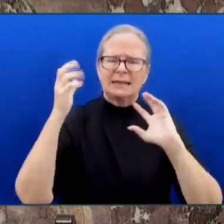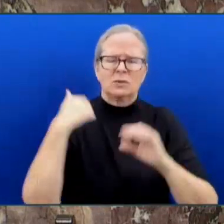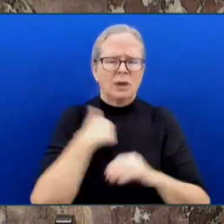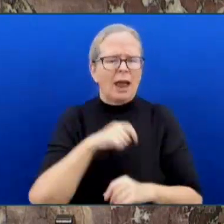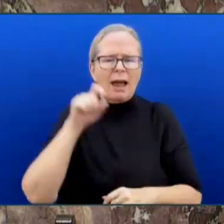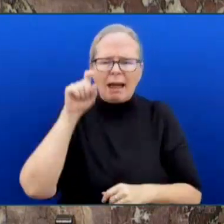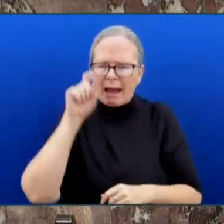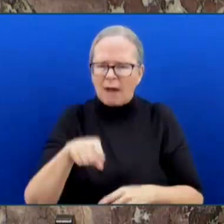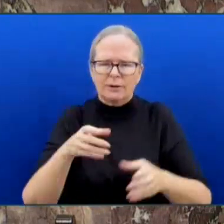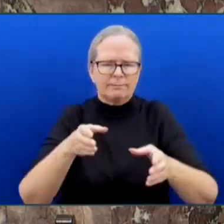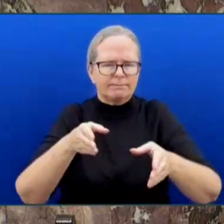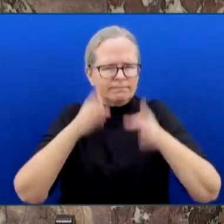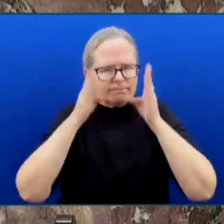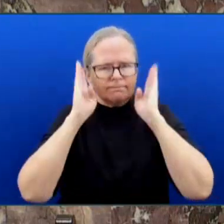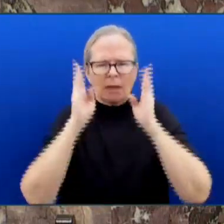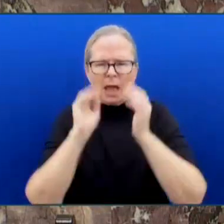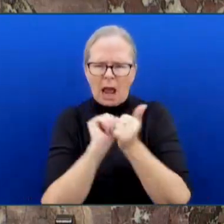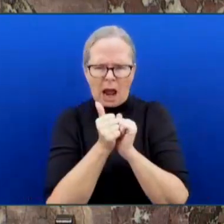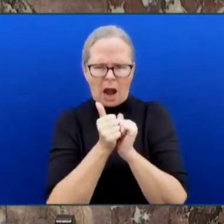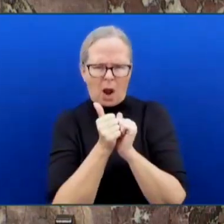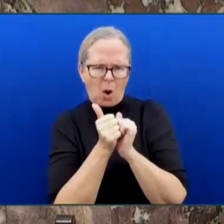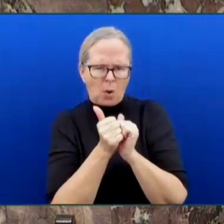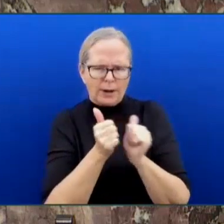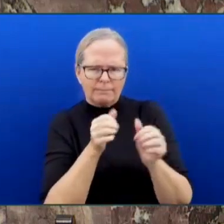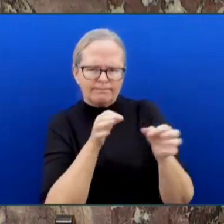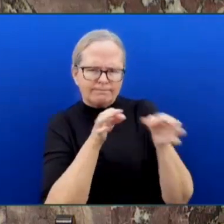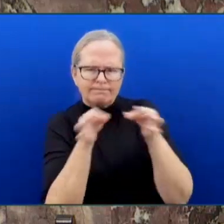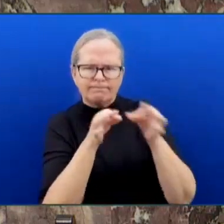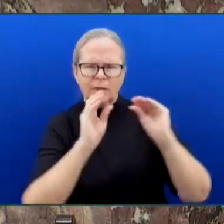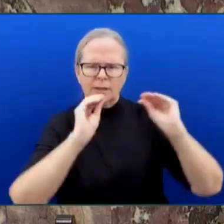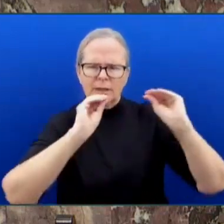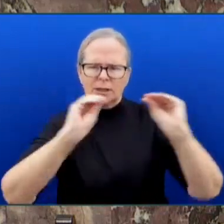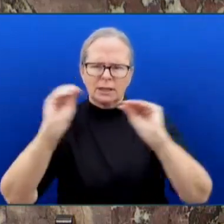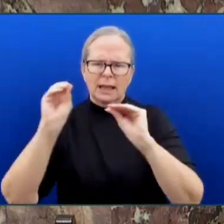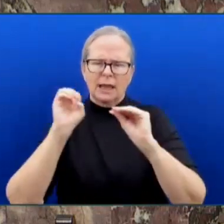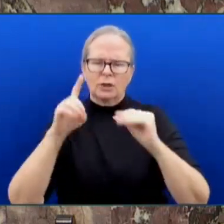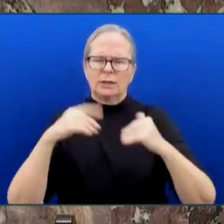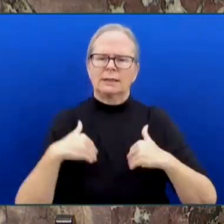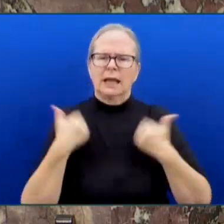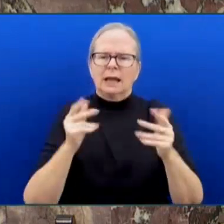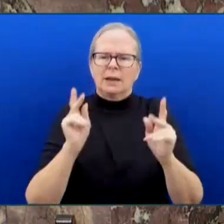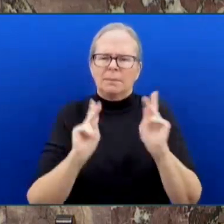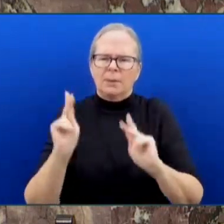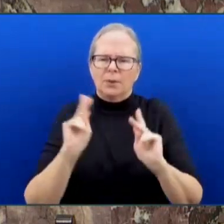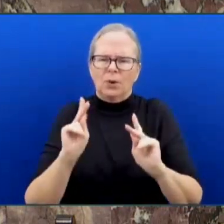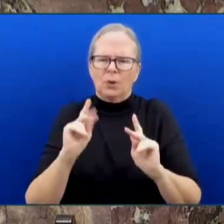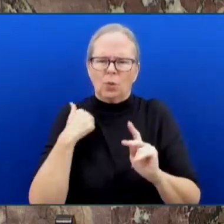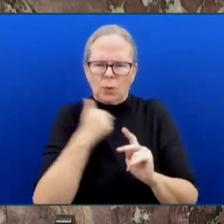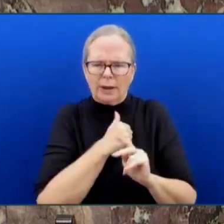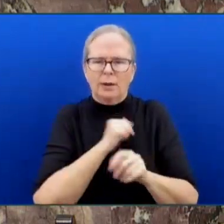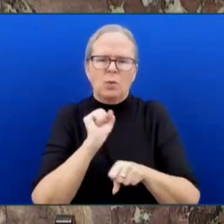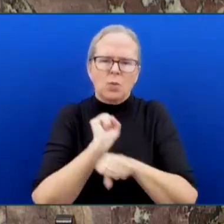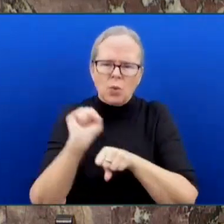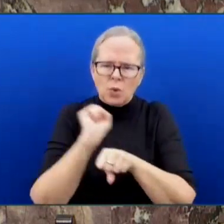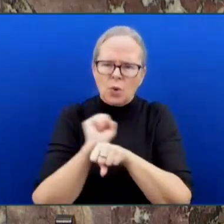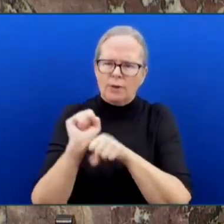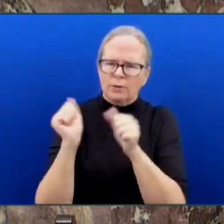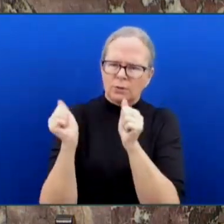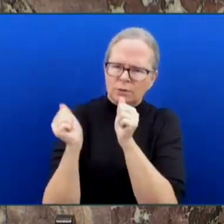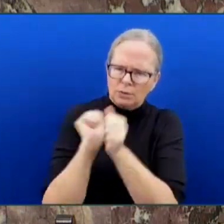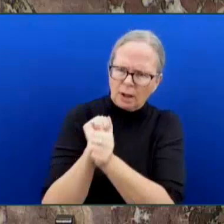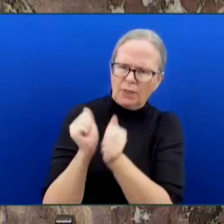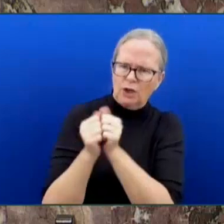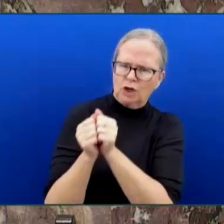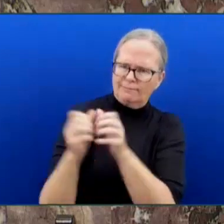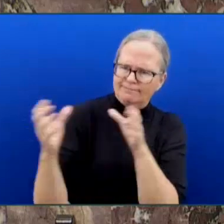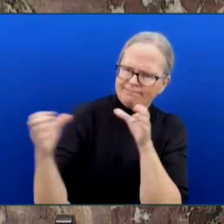Ministry, my ministry are working very closely together along with frontline providers. The Foundry, we have the Foundry services in working with school